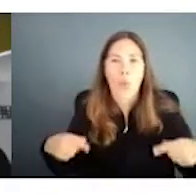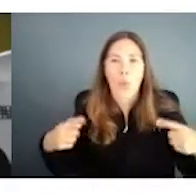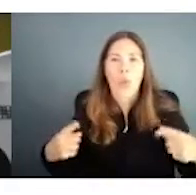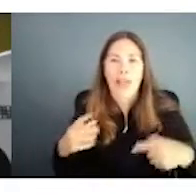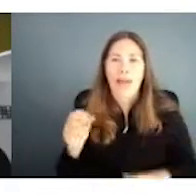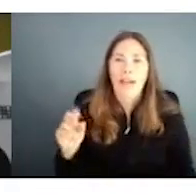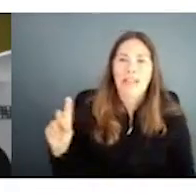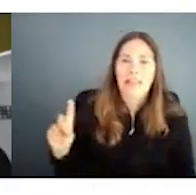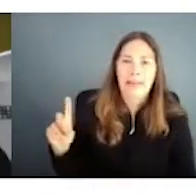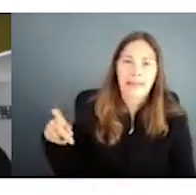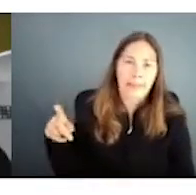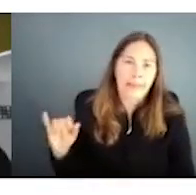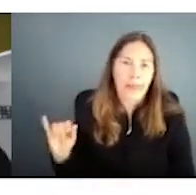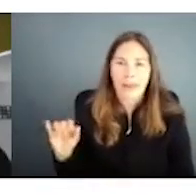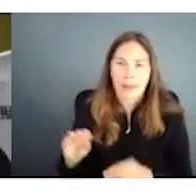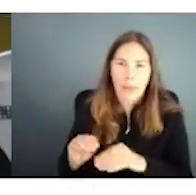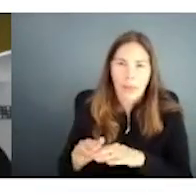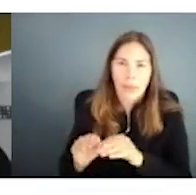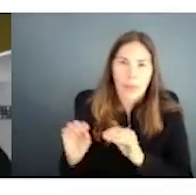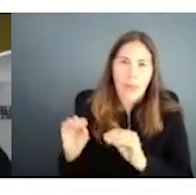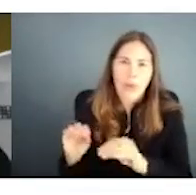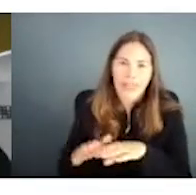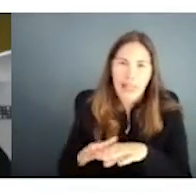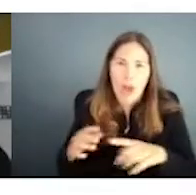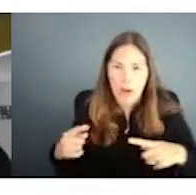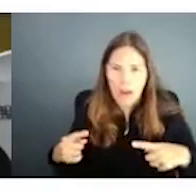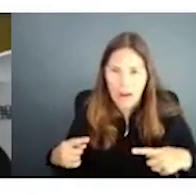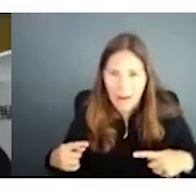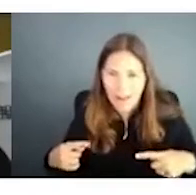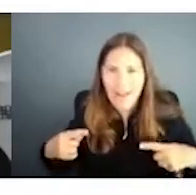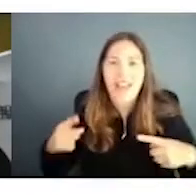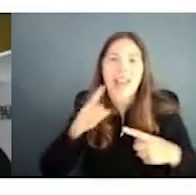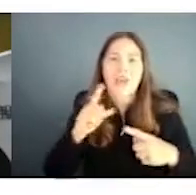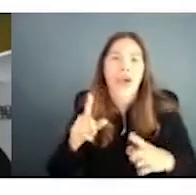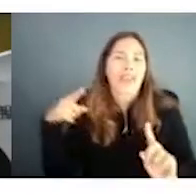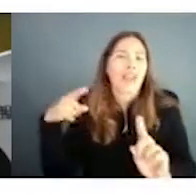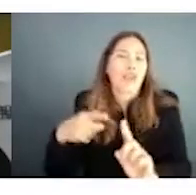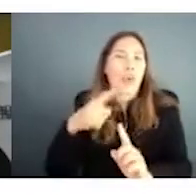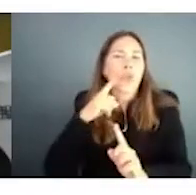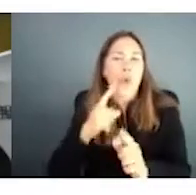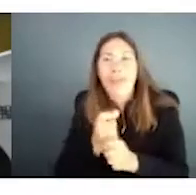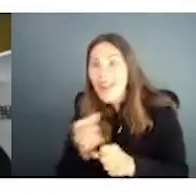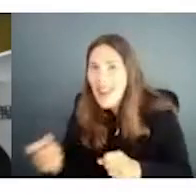DPI move slowly. So I think the goal is to have those in place for the